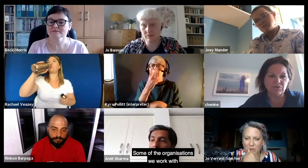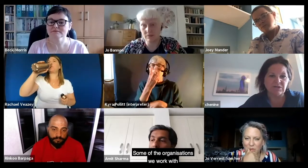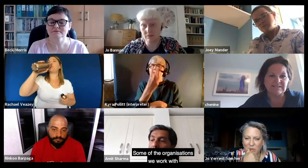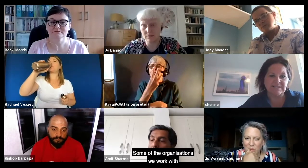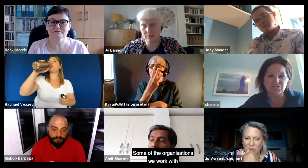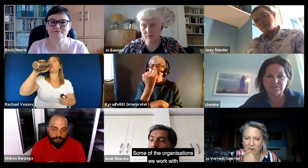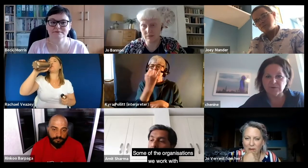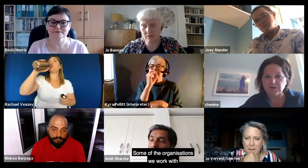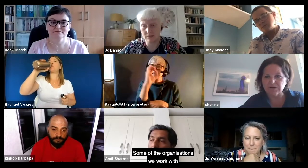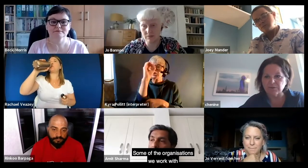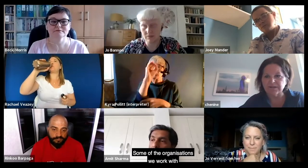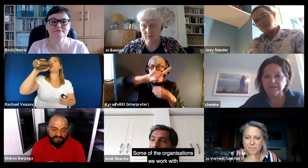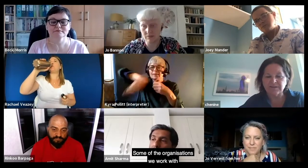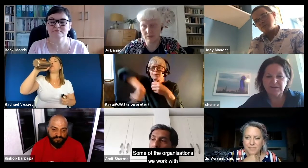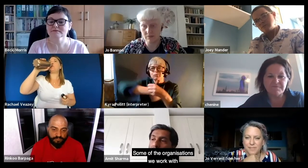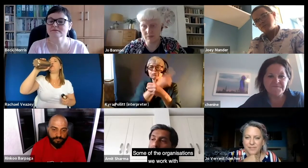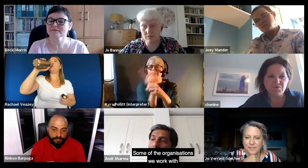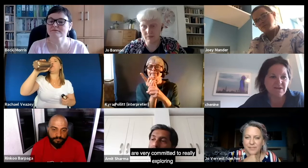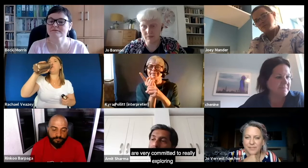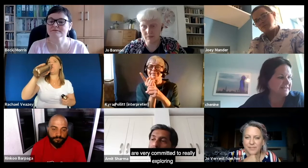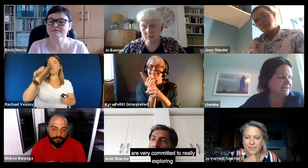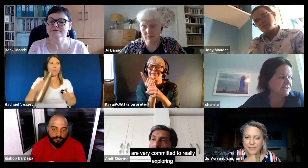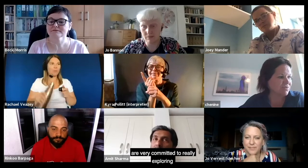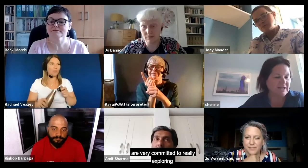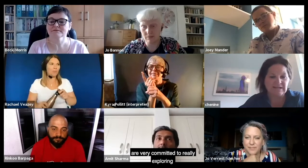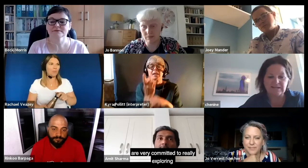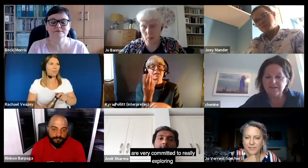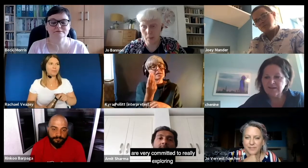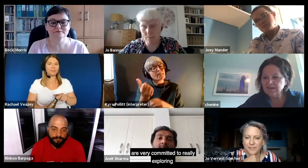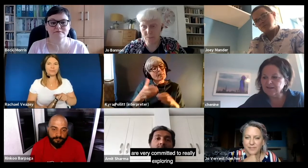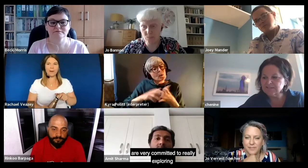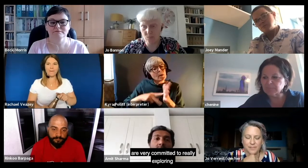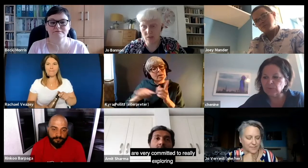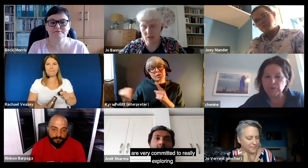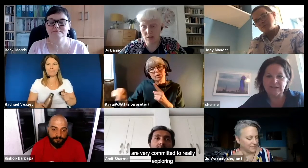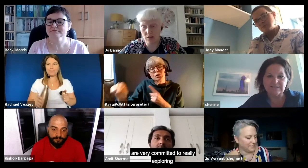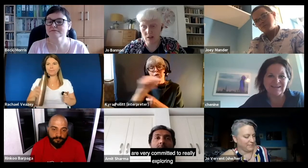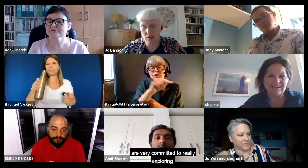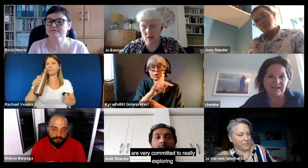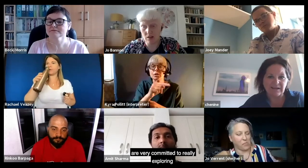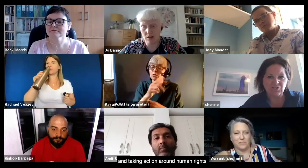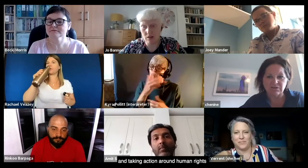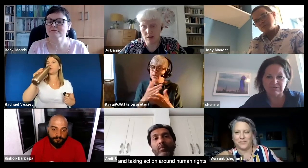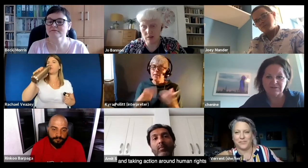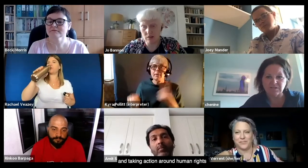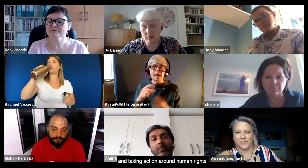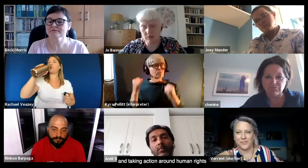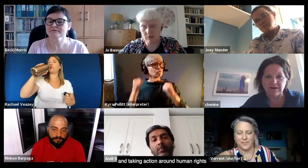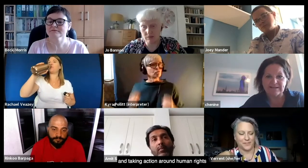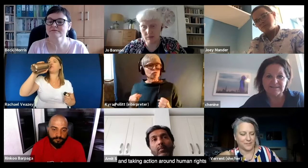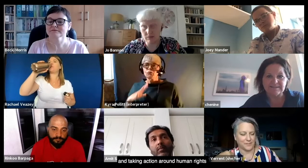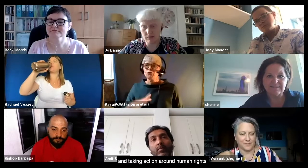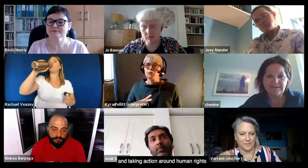Some of the organizations we work with are very committed to really exploring and taking action around